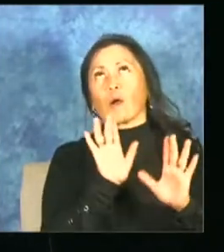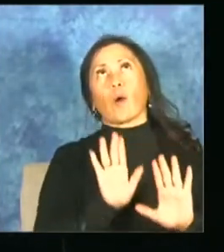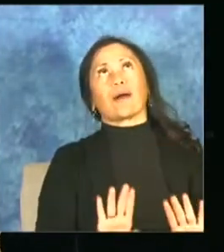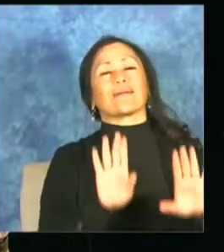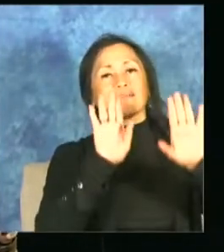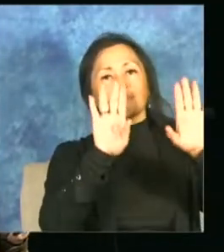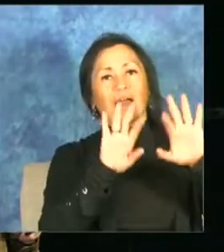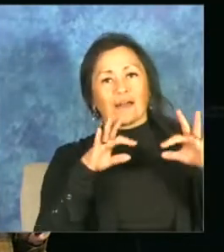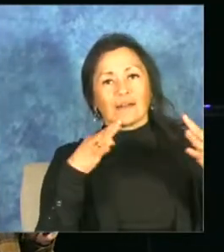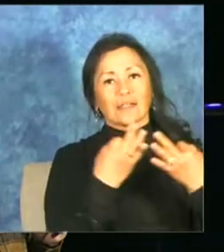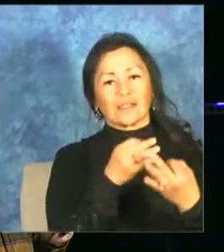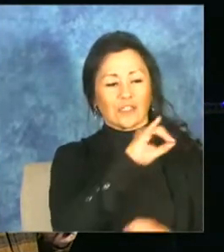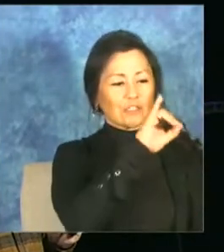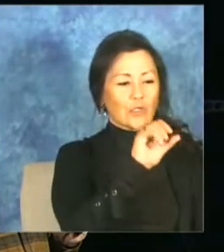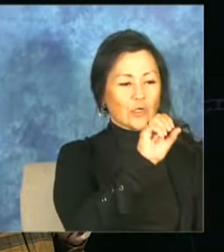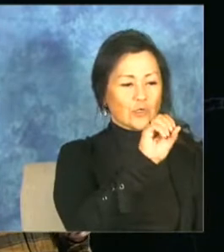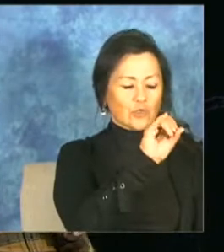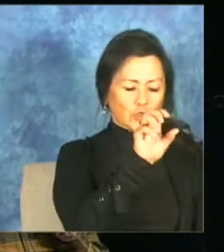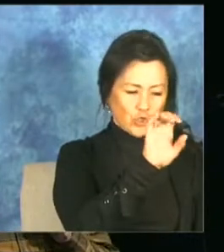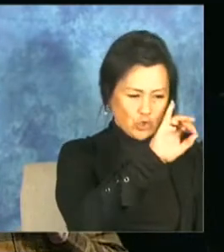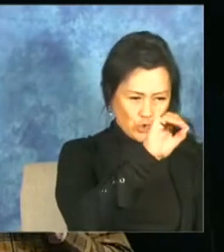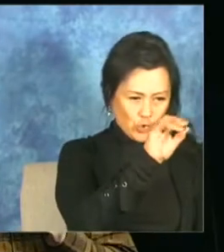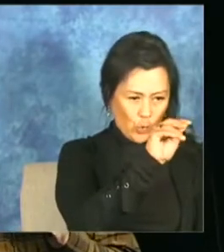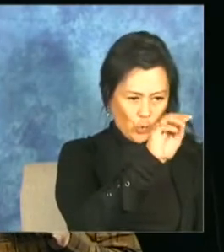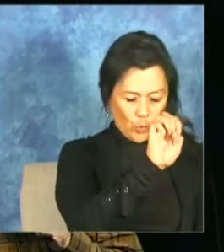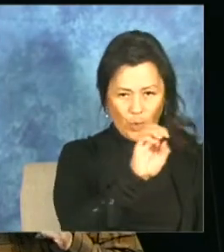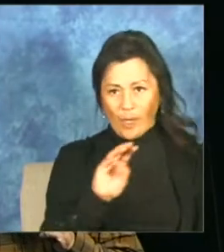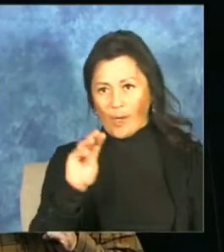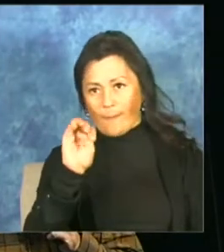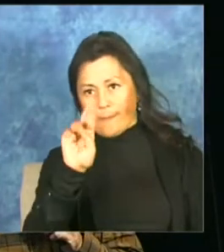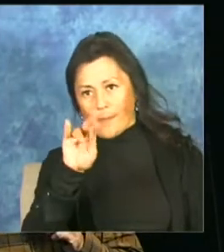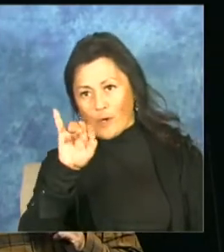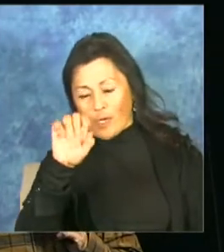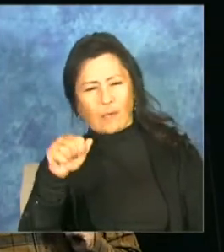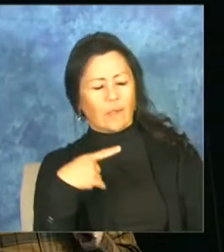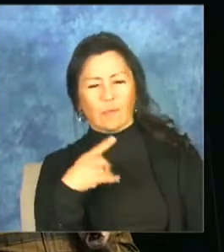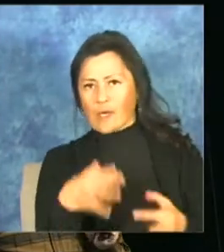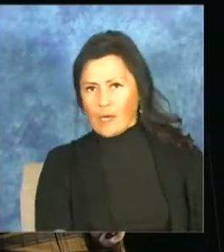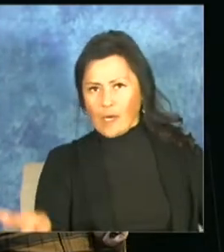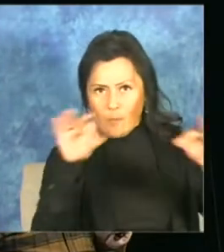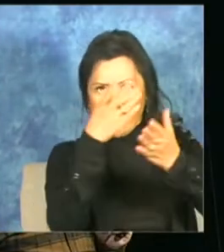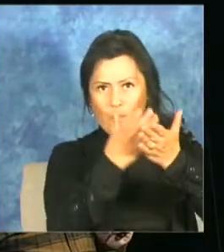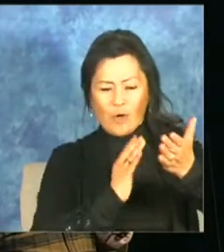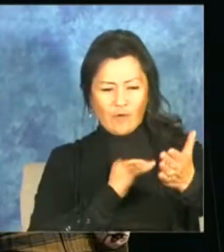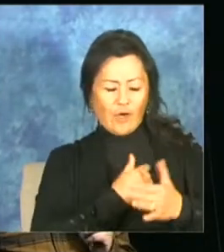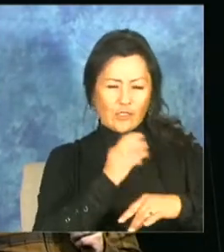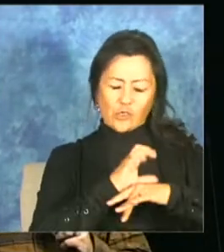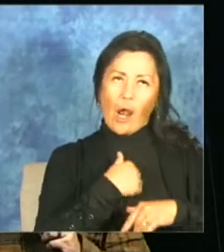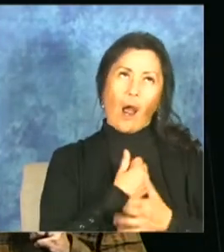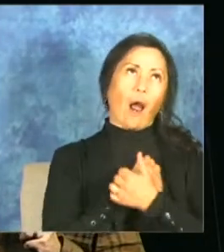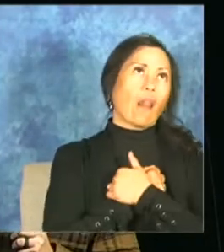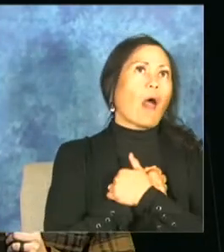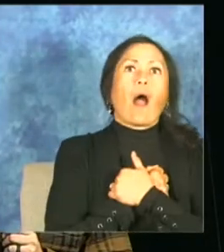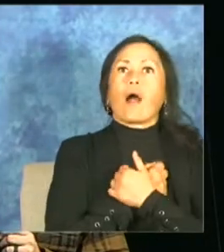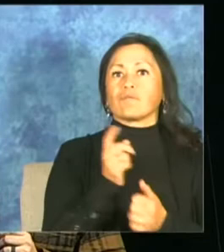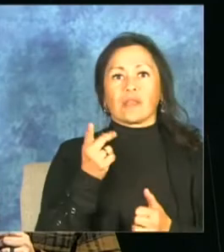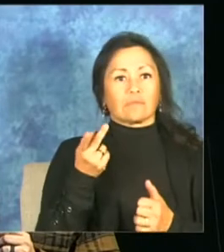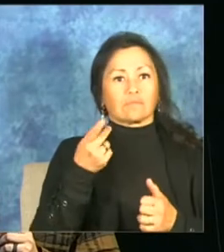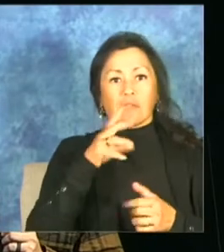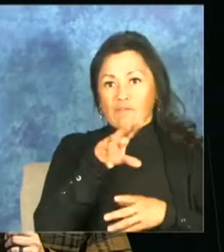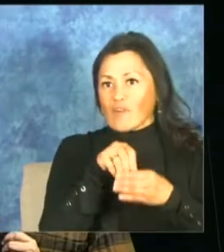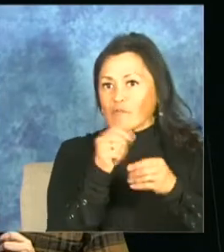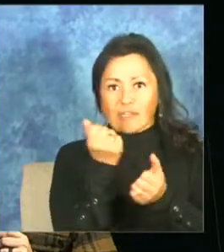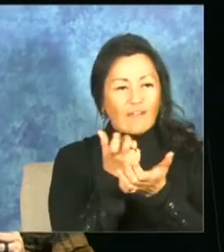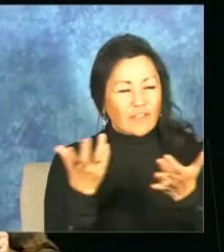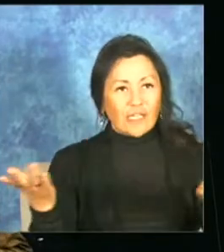family. Joe and Marie have been a big, important part of the church. I have loved them, so involved in